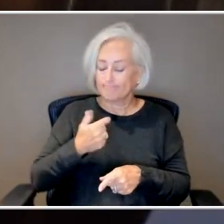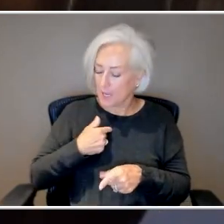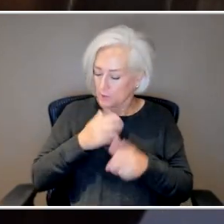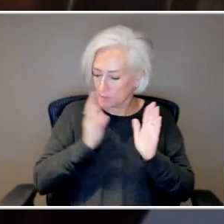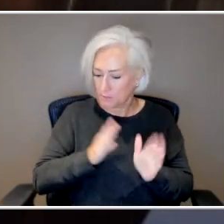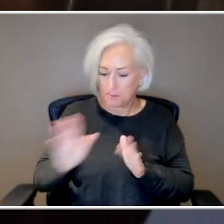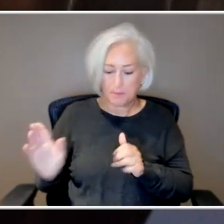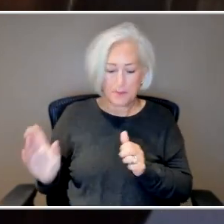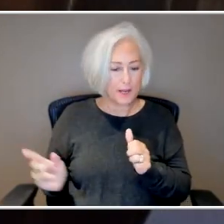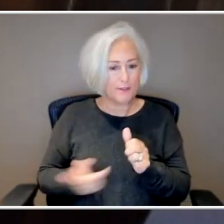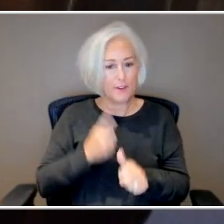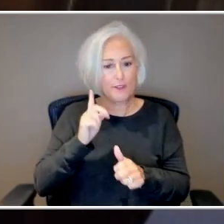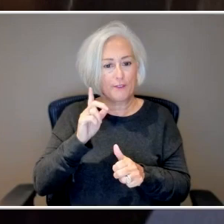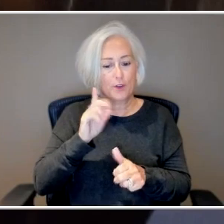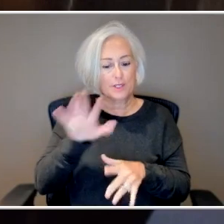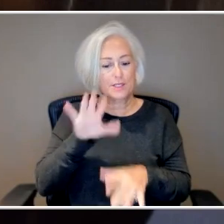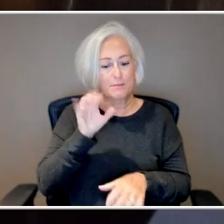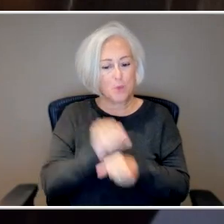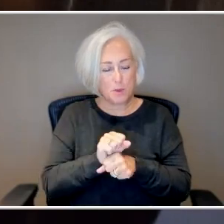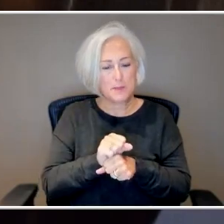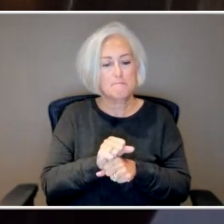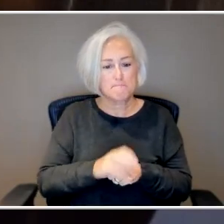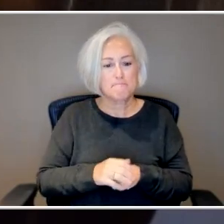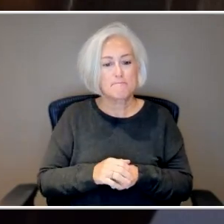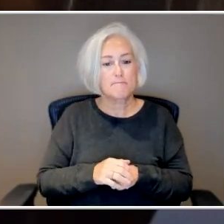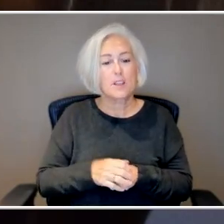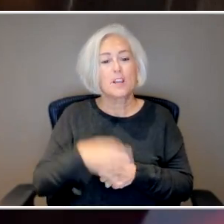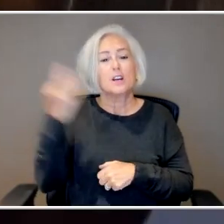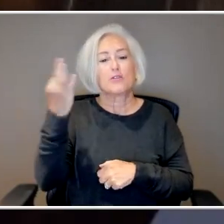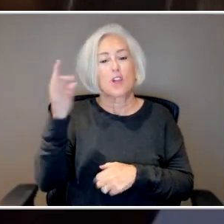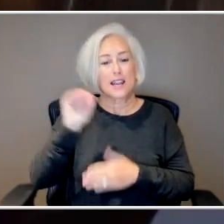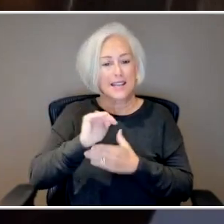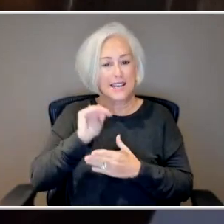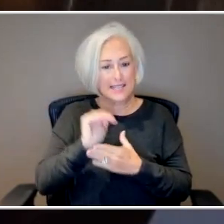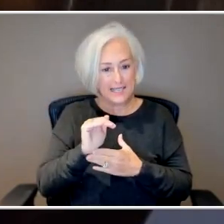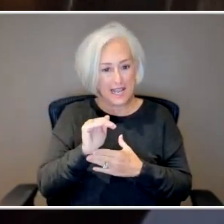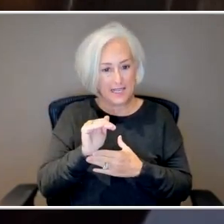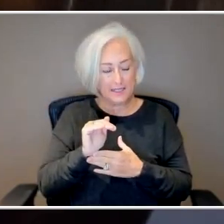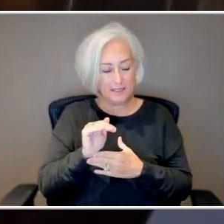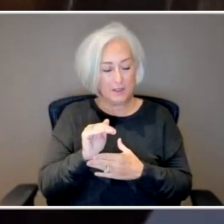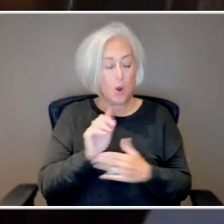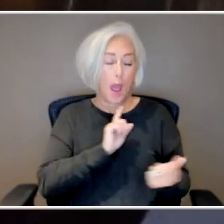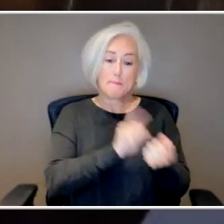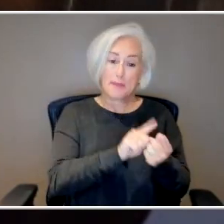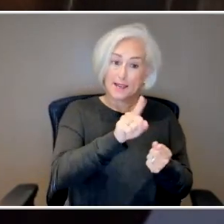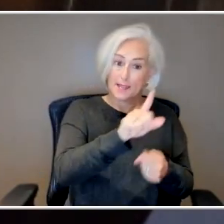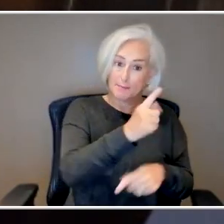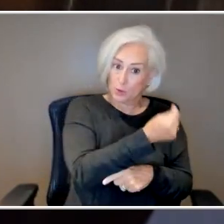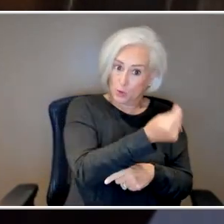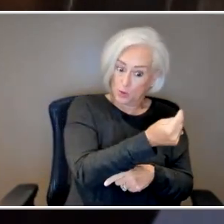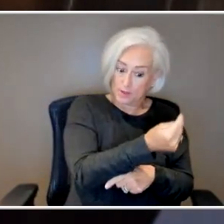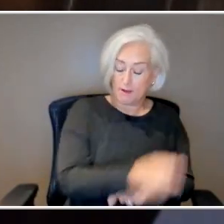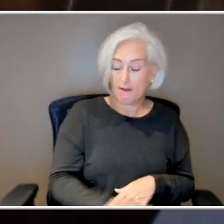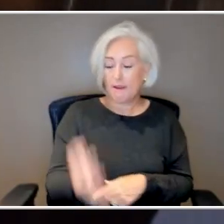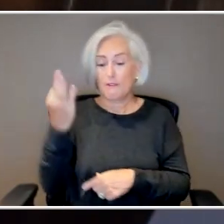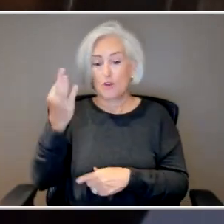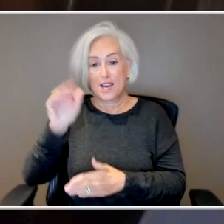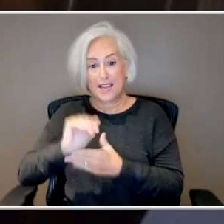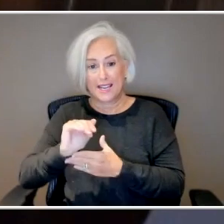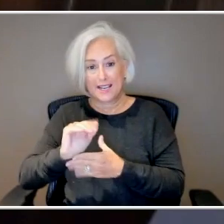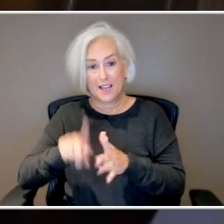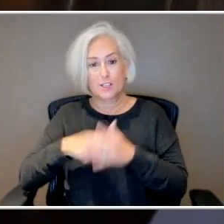visit. And so Friday night I started, this was a Tuesday, Friday night I started a GI